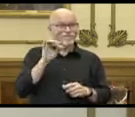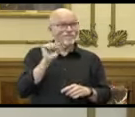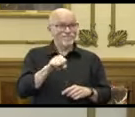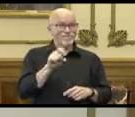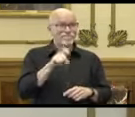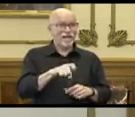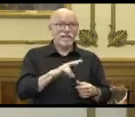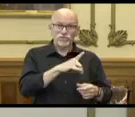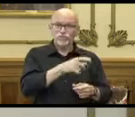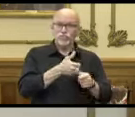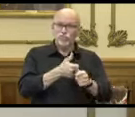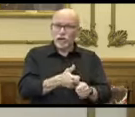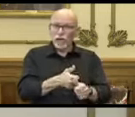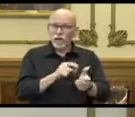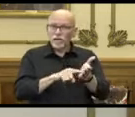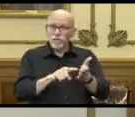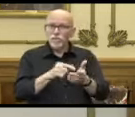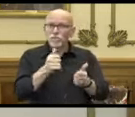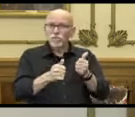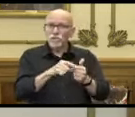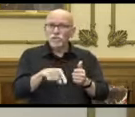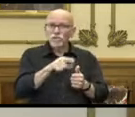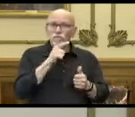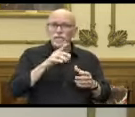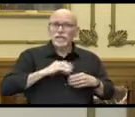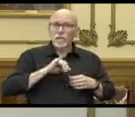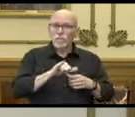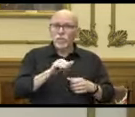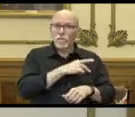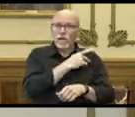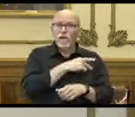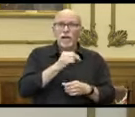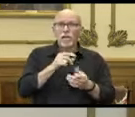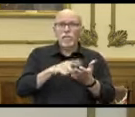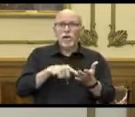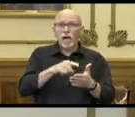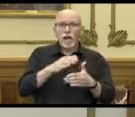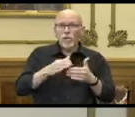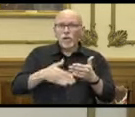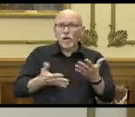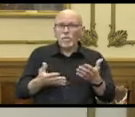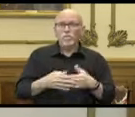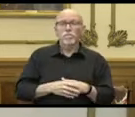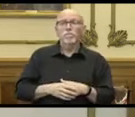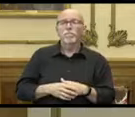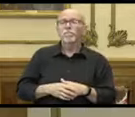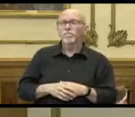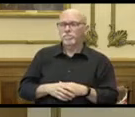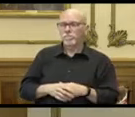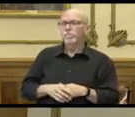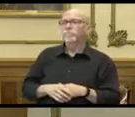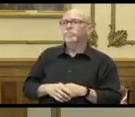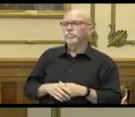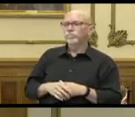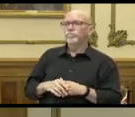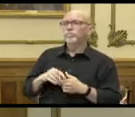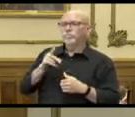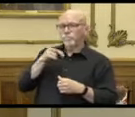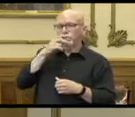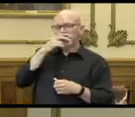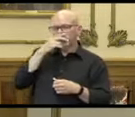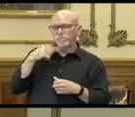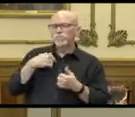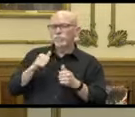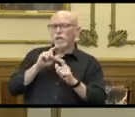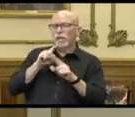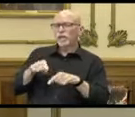did you guys track which homes accepted those patients and what those outcomes might have been? Sure, I'll try to answer